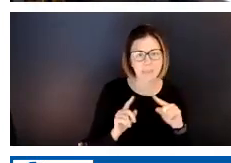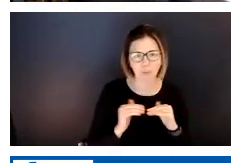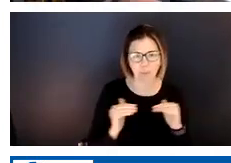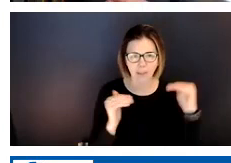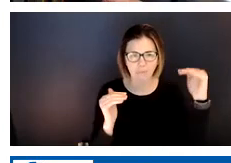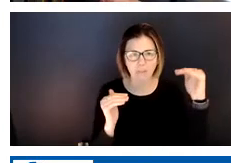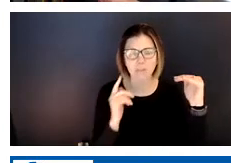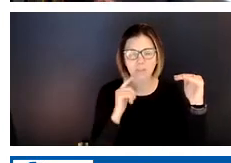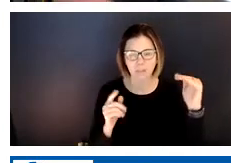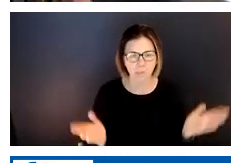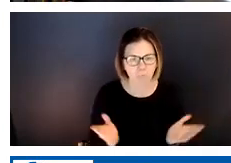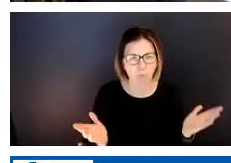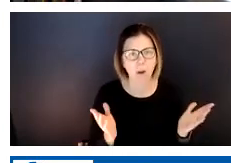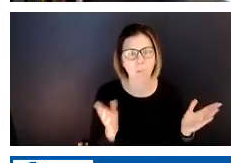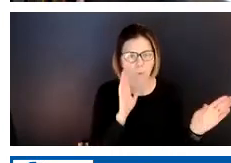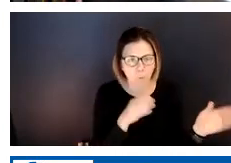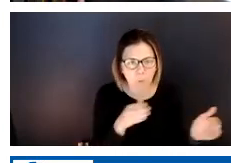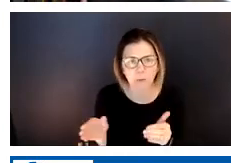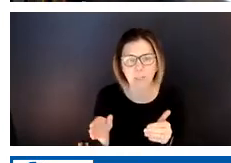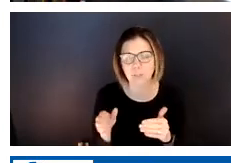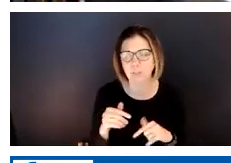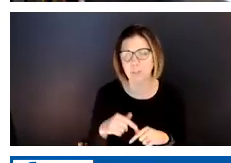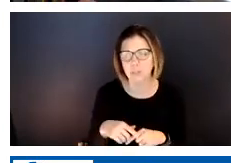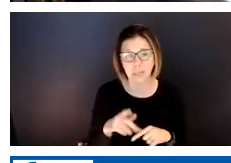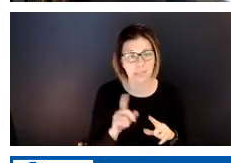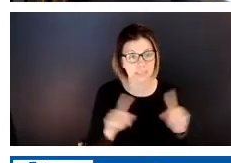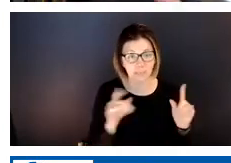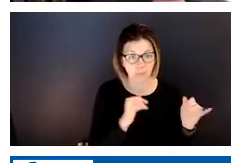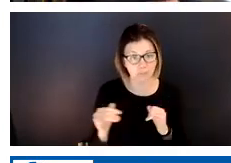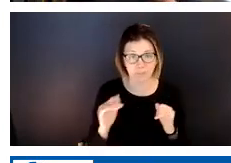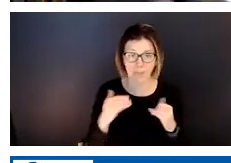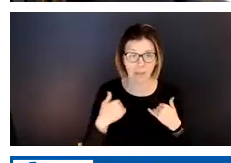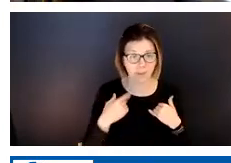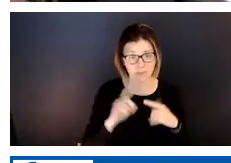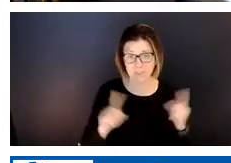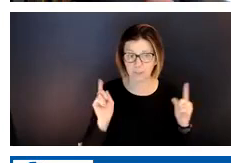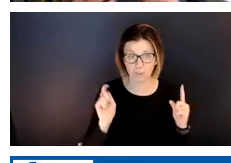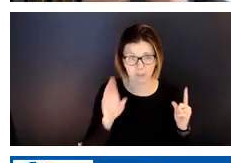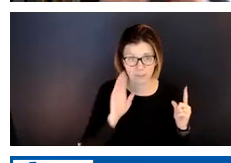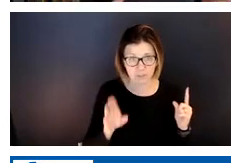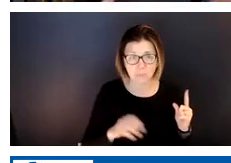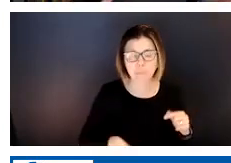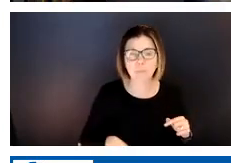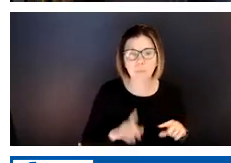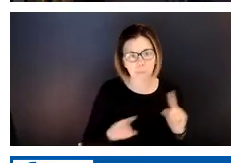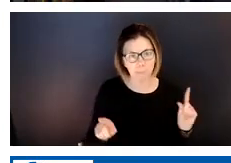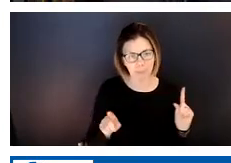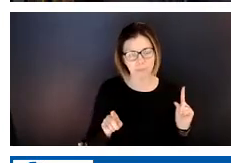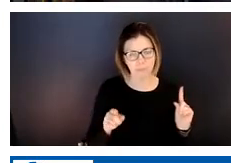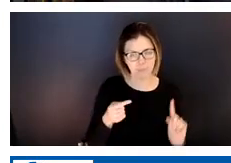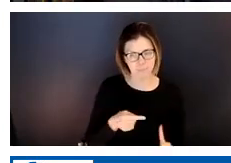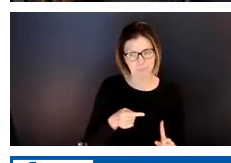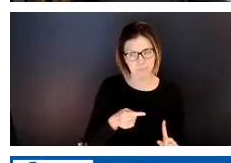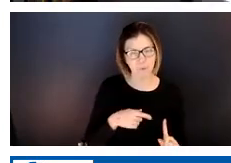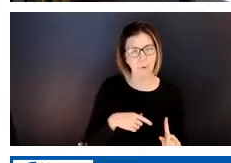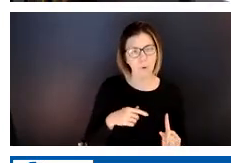and redirection, and different individuals will have different needs. But inherently, as we move